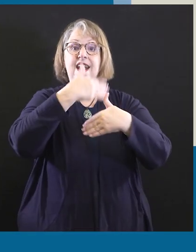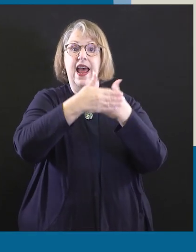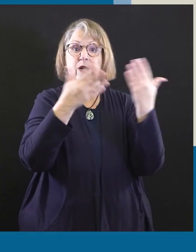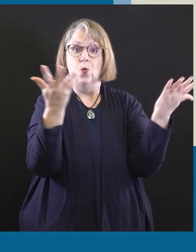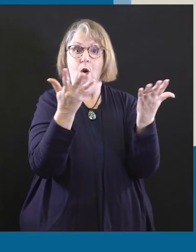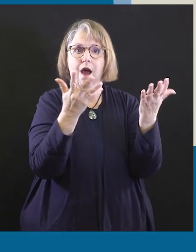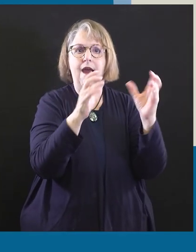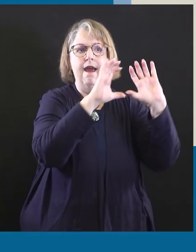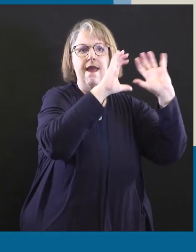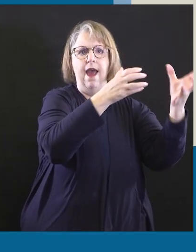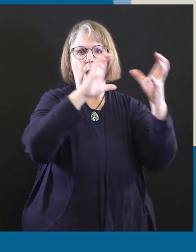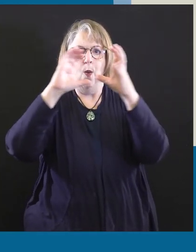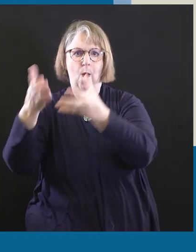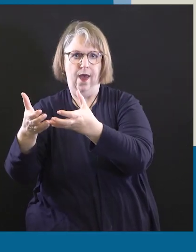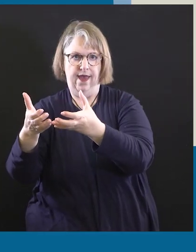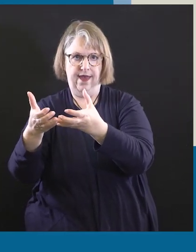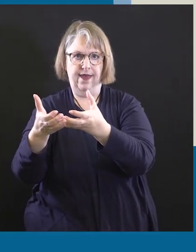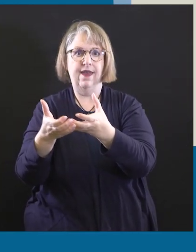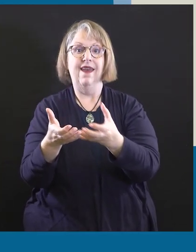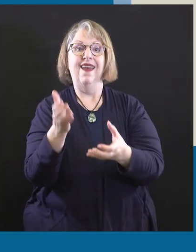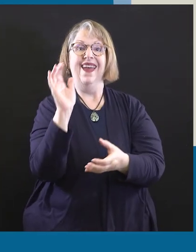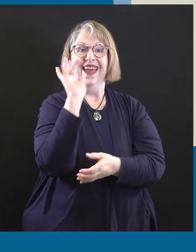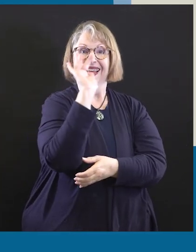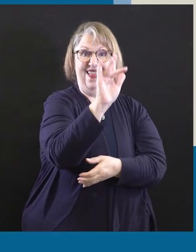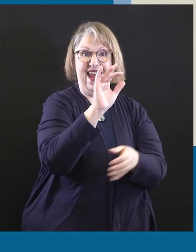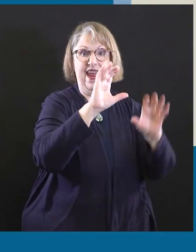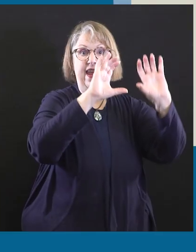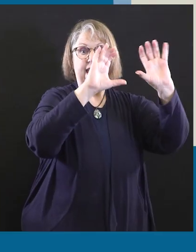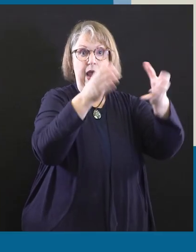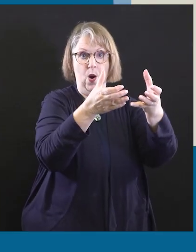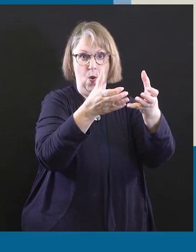Next are categories.